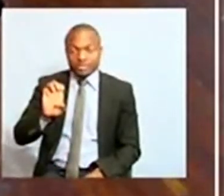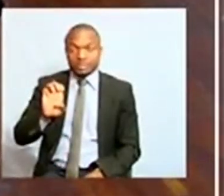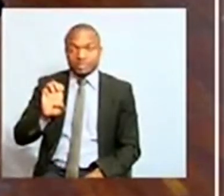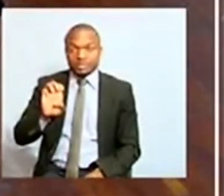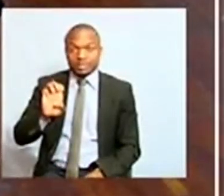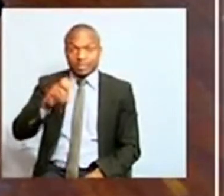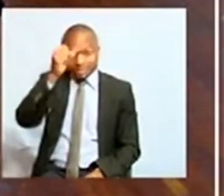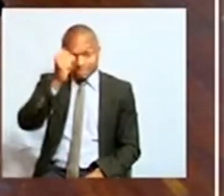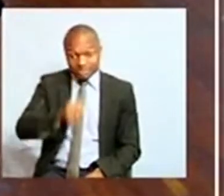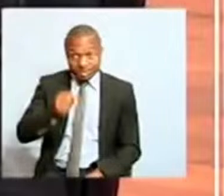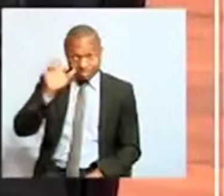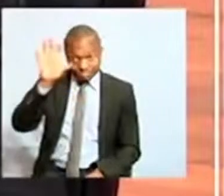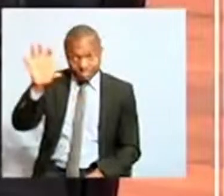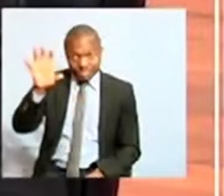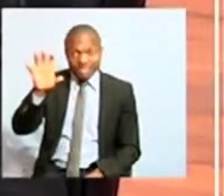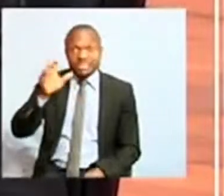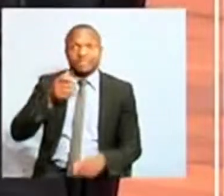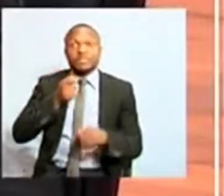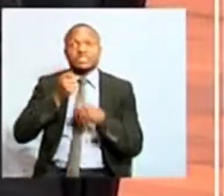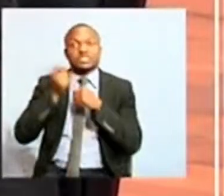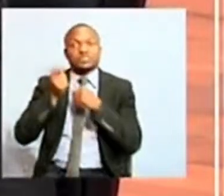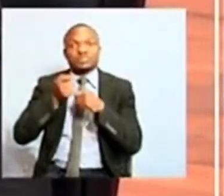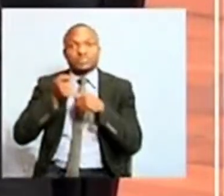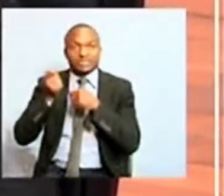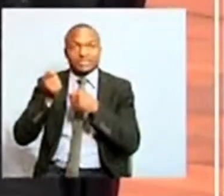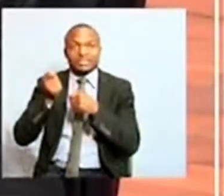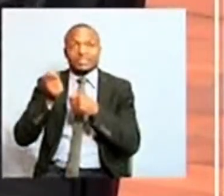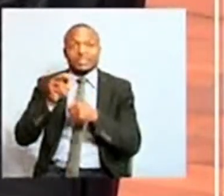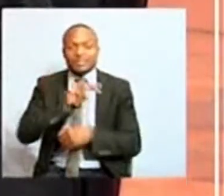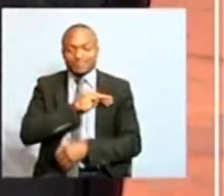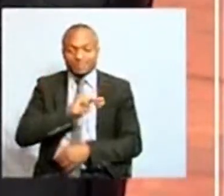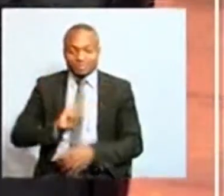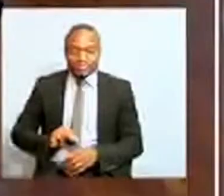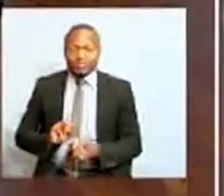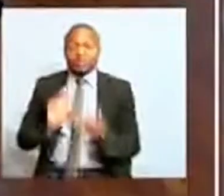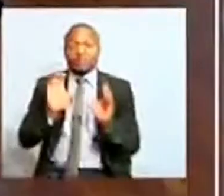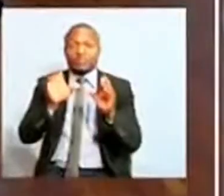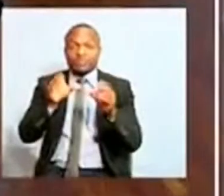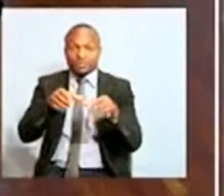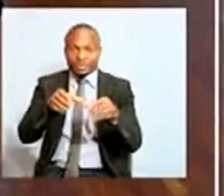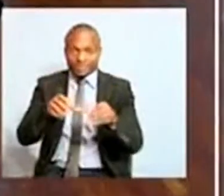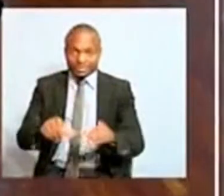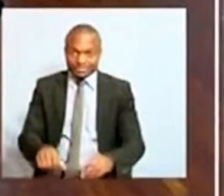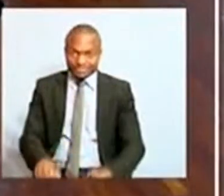in Southern Province, in Mazabuka, and I'm a member of this committee.